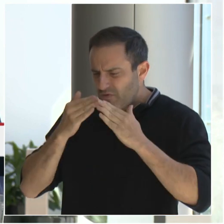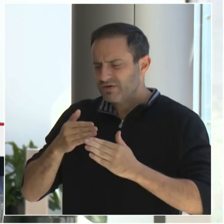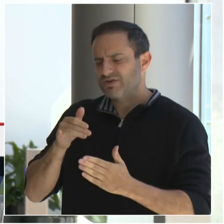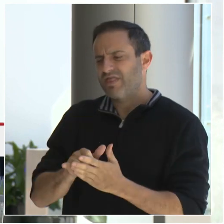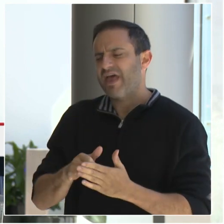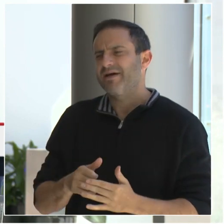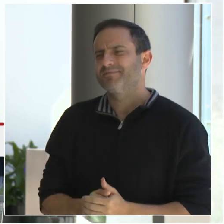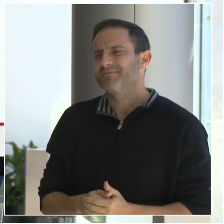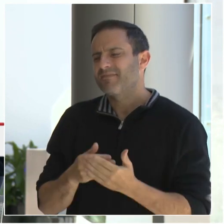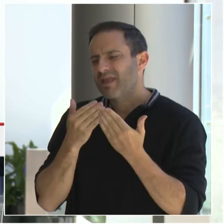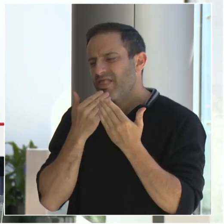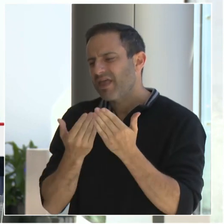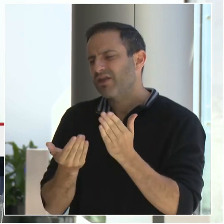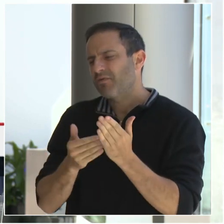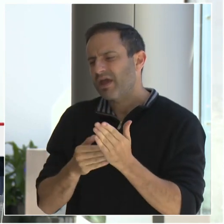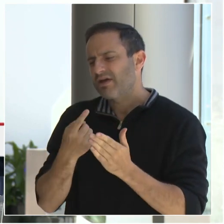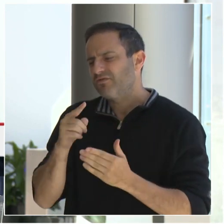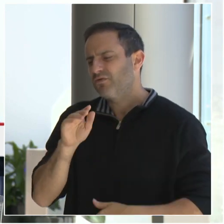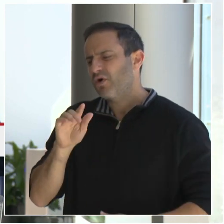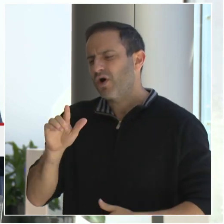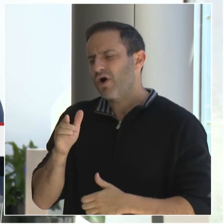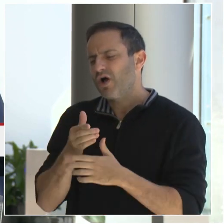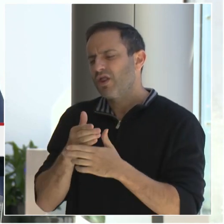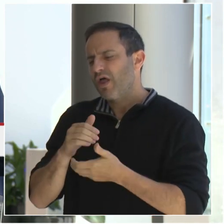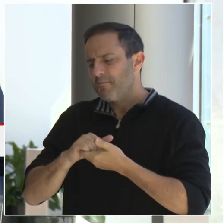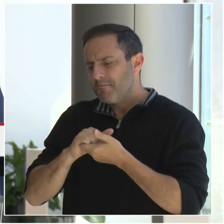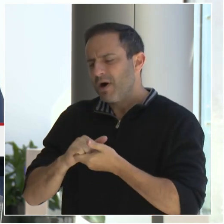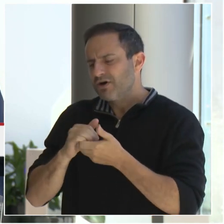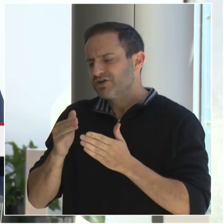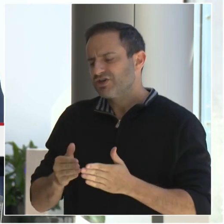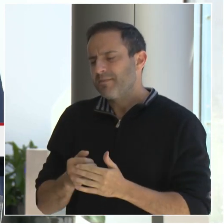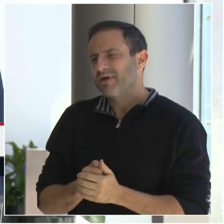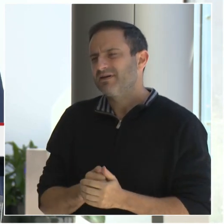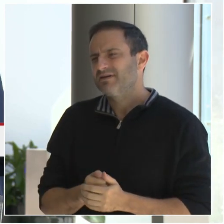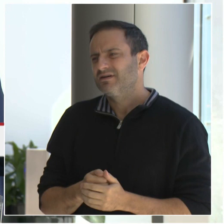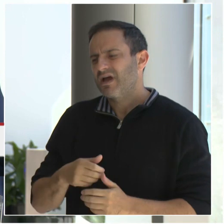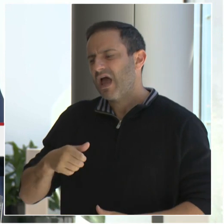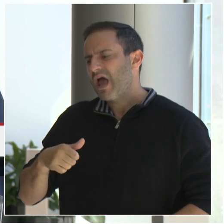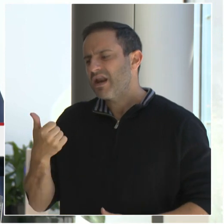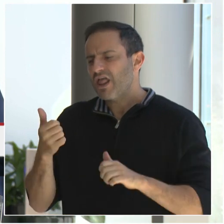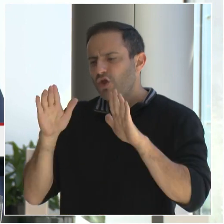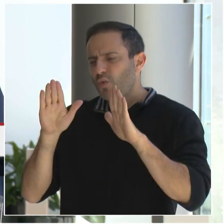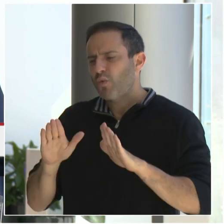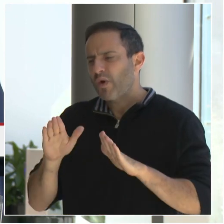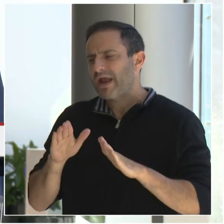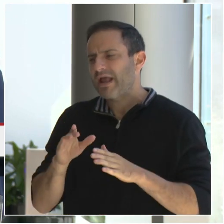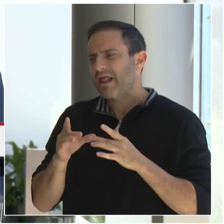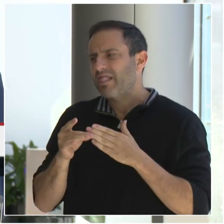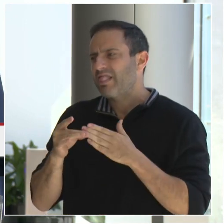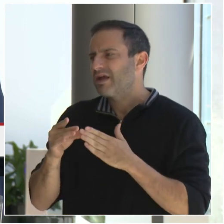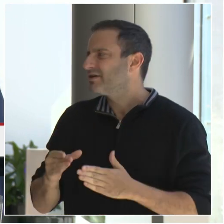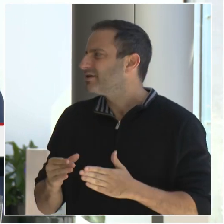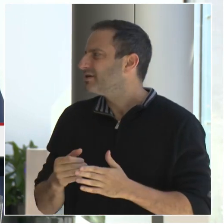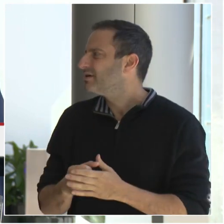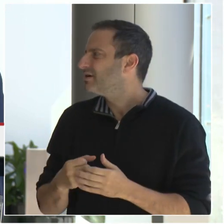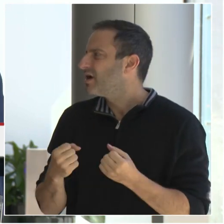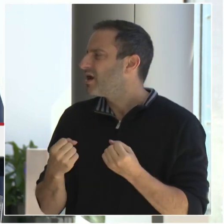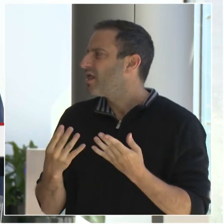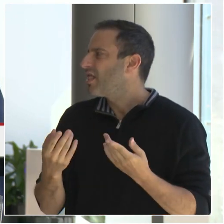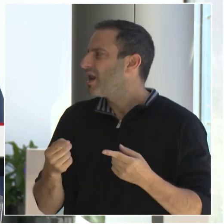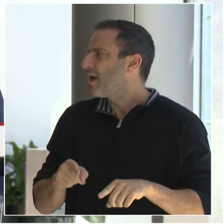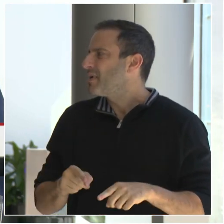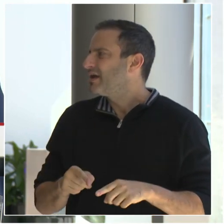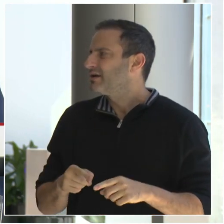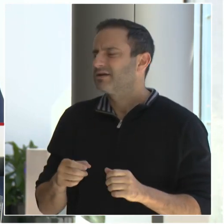moving forward. And thank you again for all your partnership and leadership. Another great leader here in the district, and obviously a lot going on recently